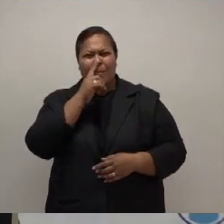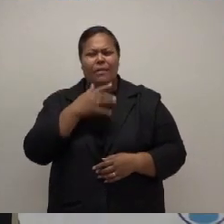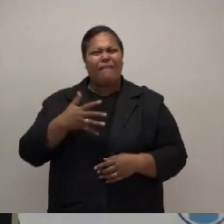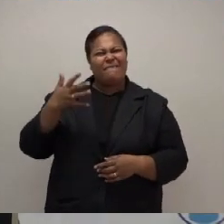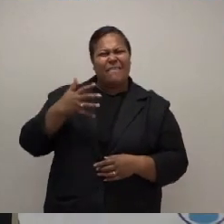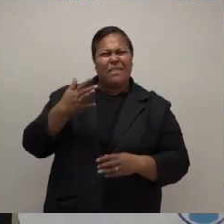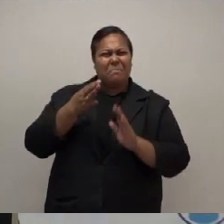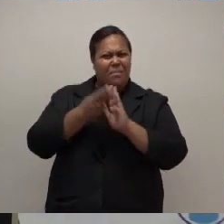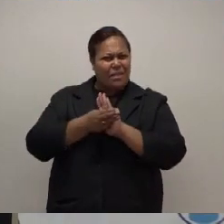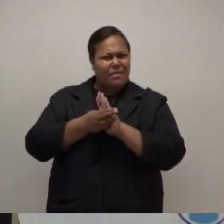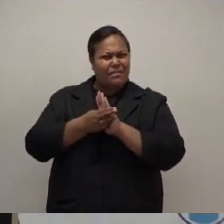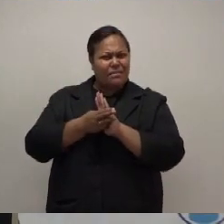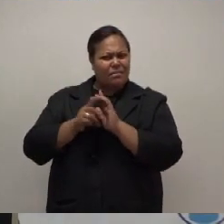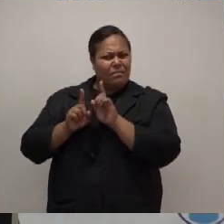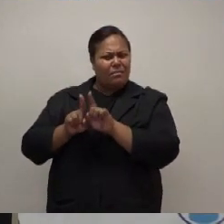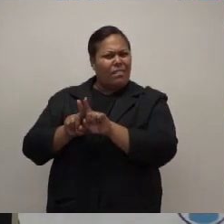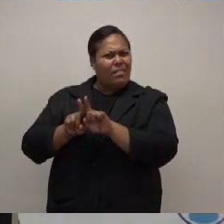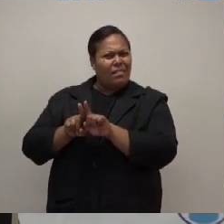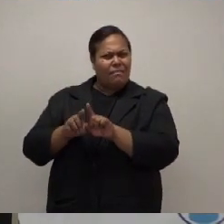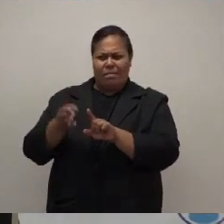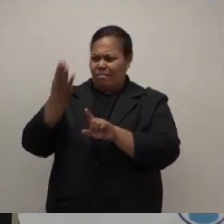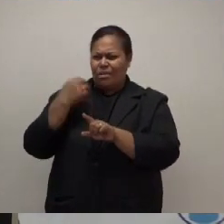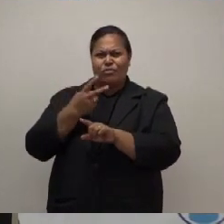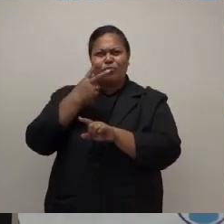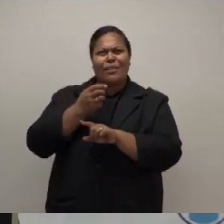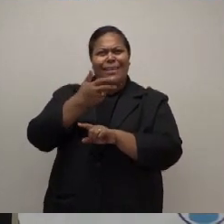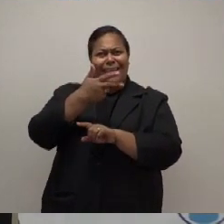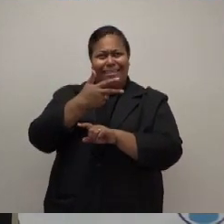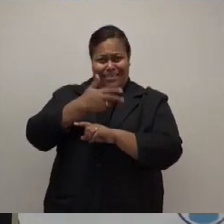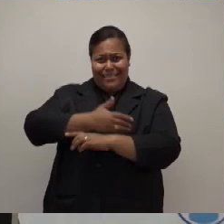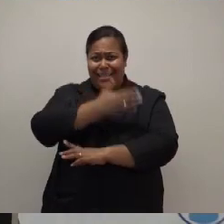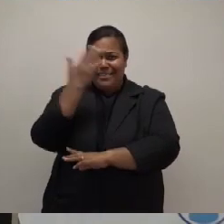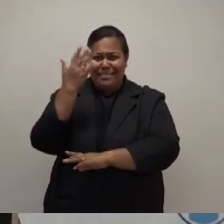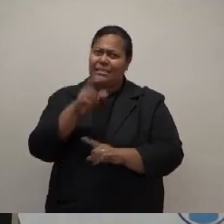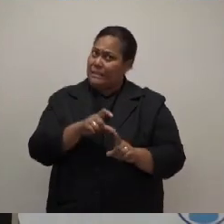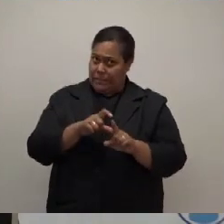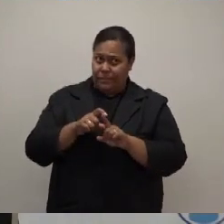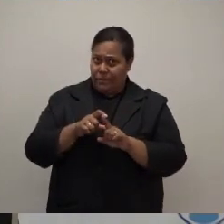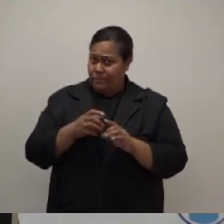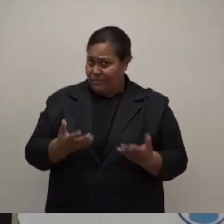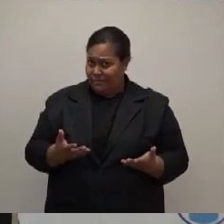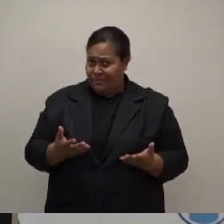so with over the past 28 days. It's difficult, isn't it?